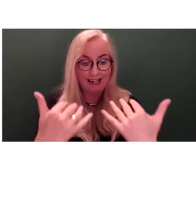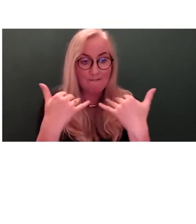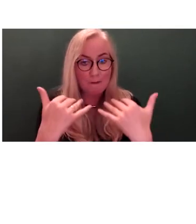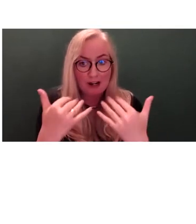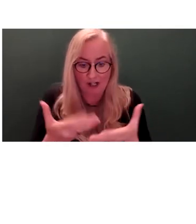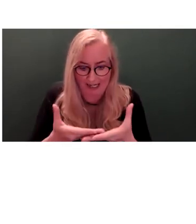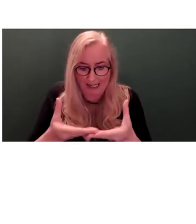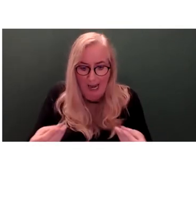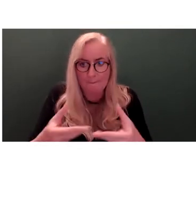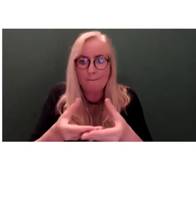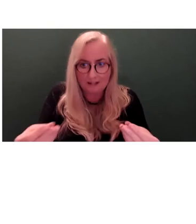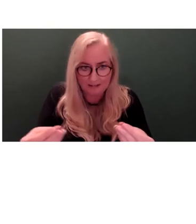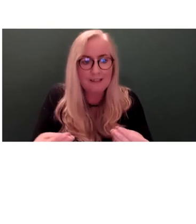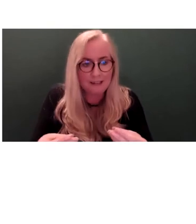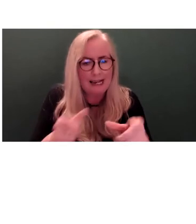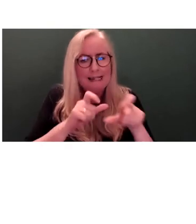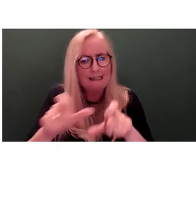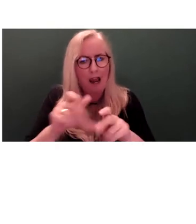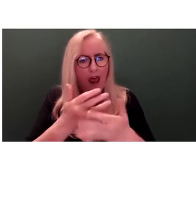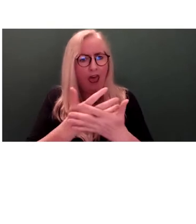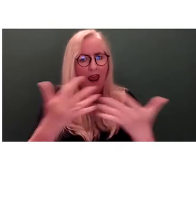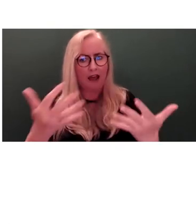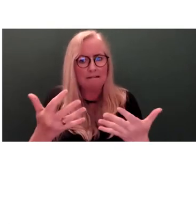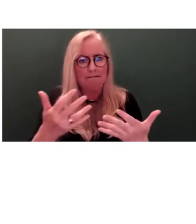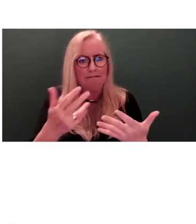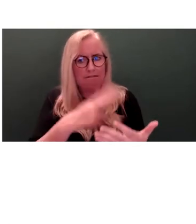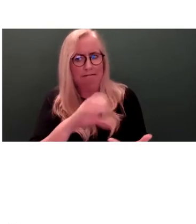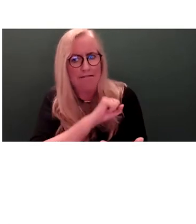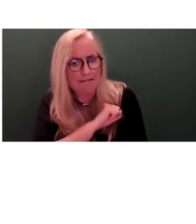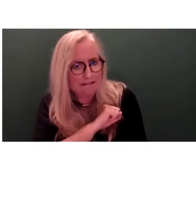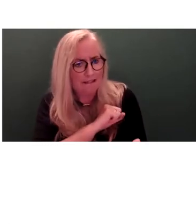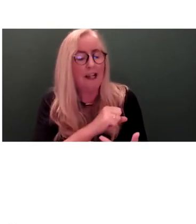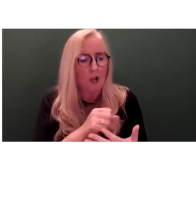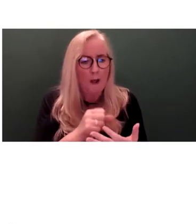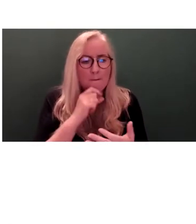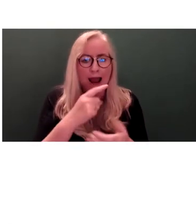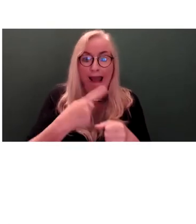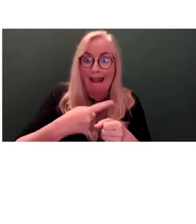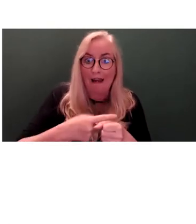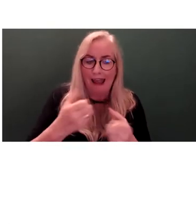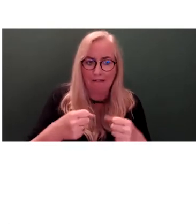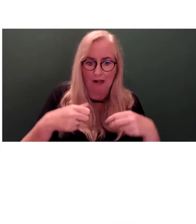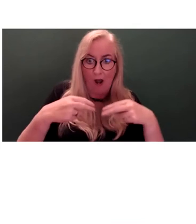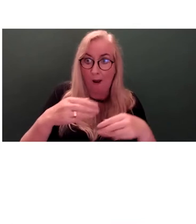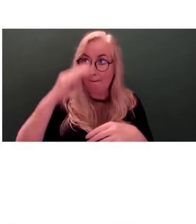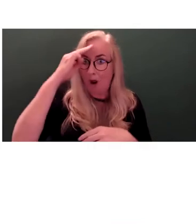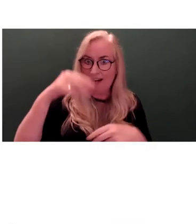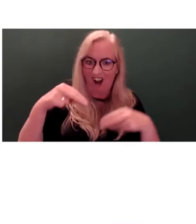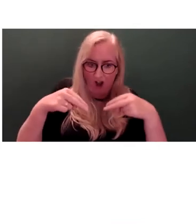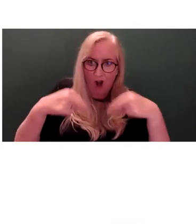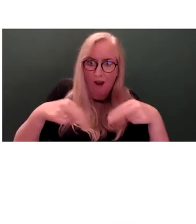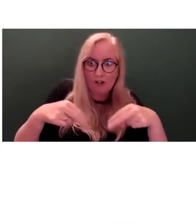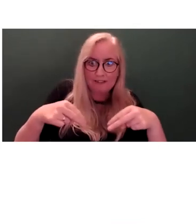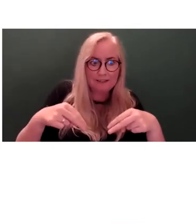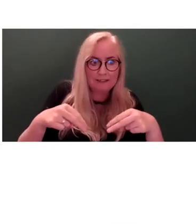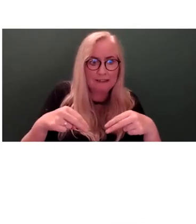gaps. There's still a lot of uncertainty. Again, there's a nervousness around employers given what you might describe,